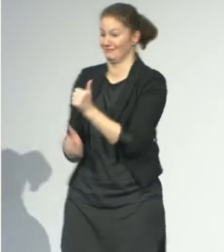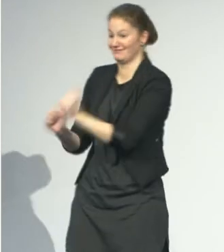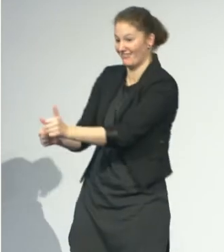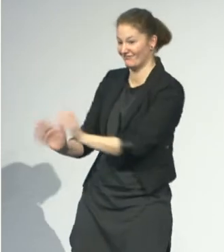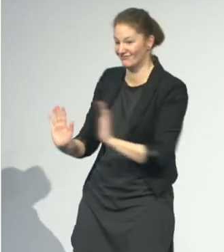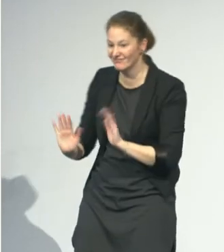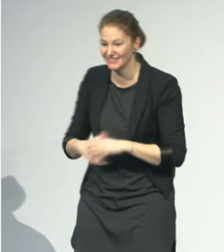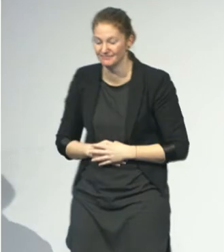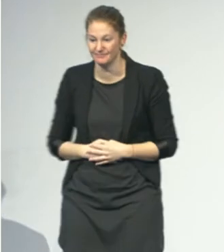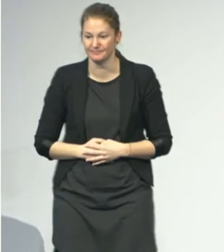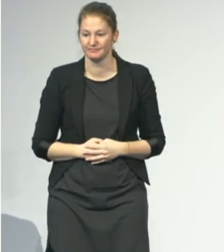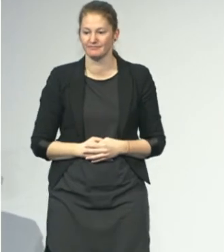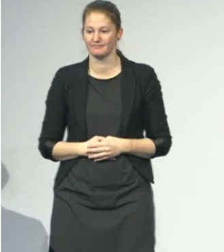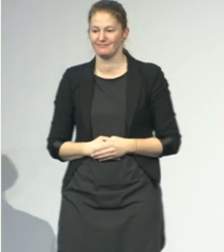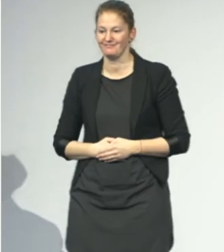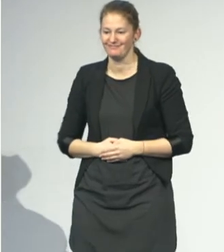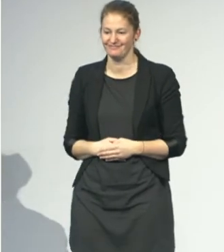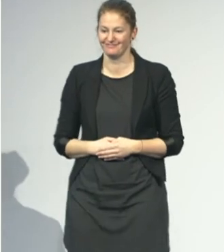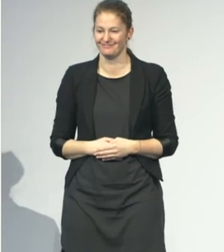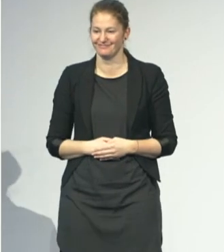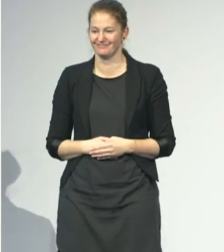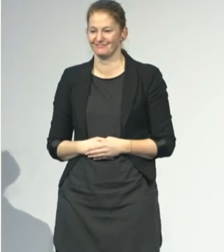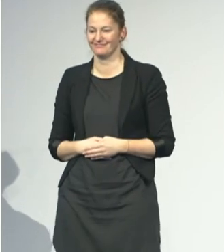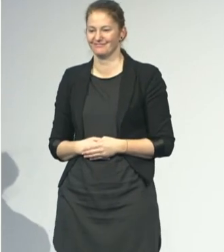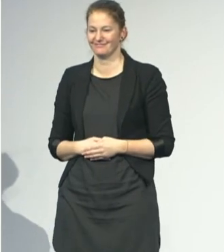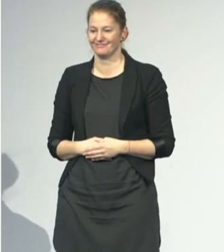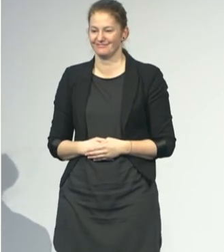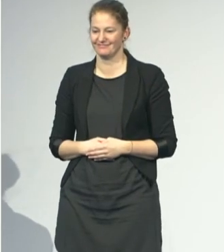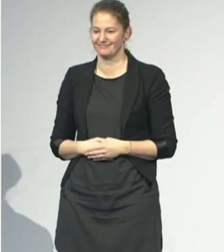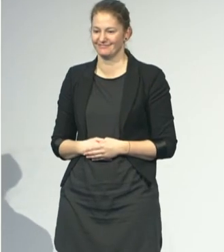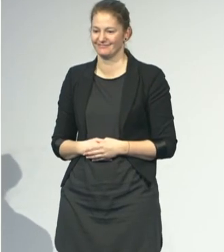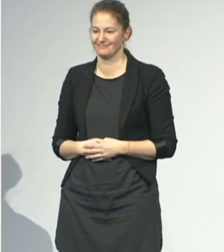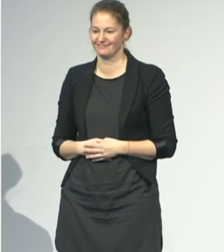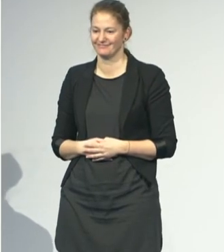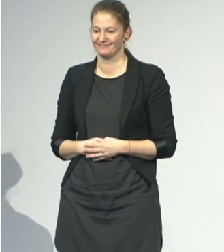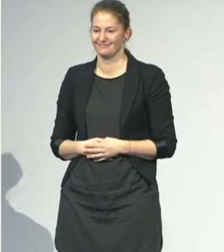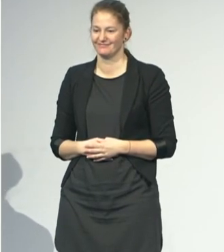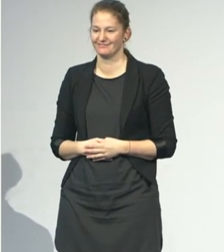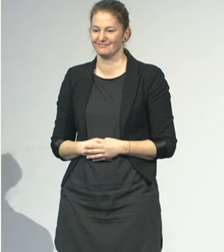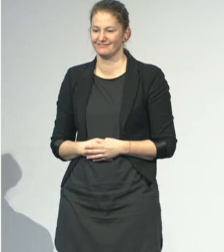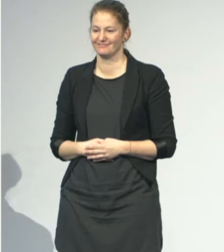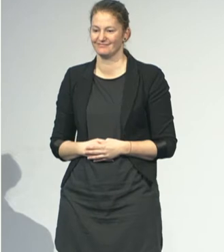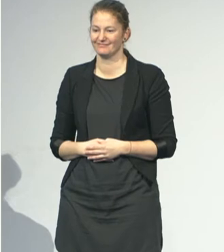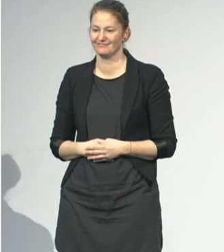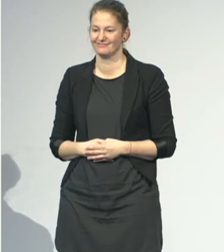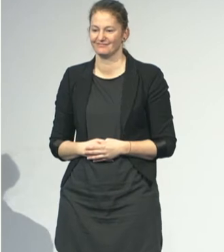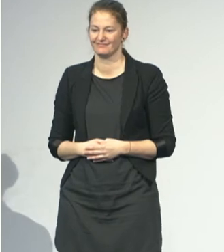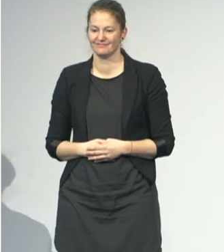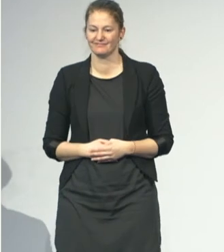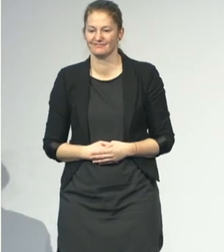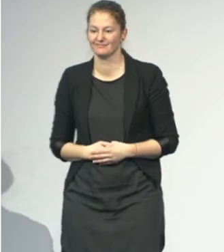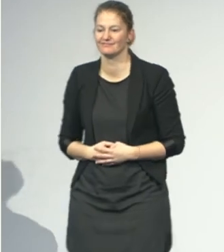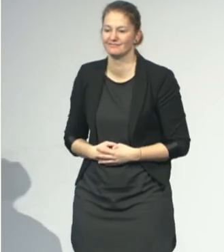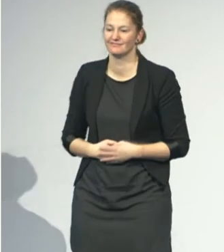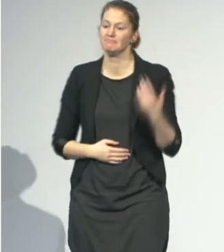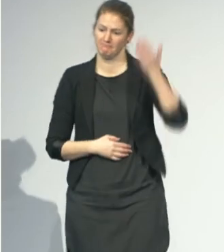Well, we have received 9 awards from, we are a very big one, so, and